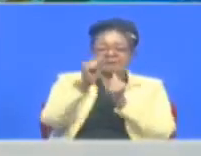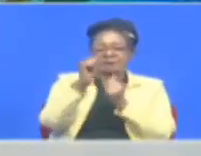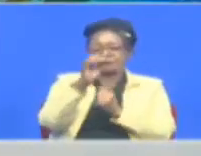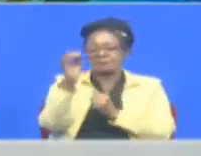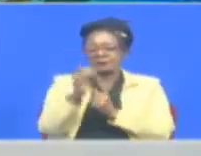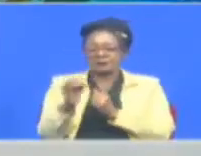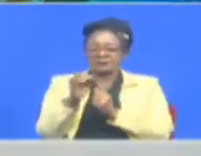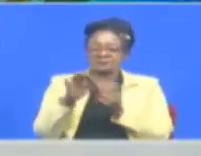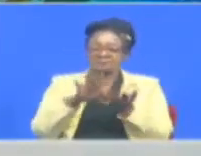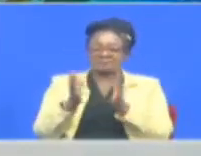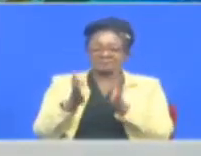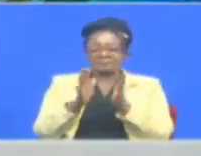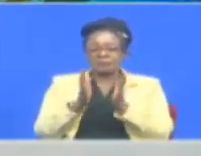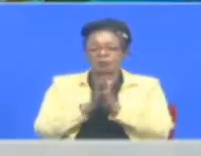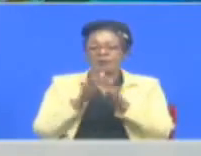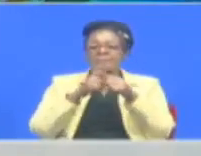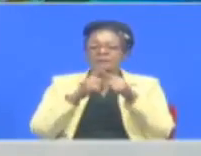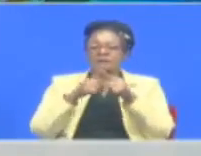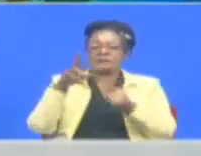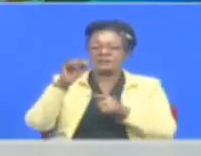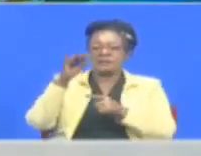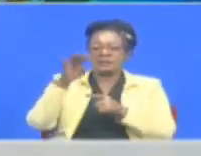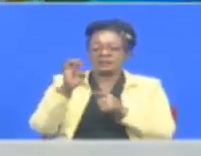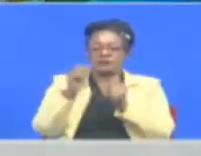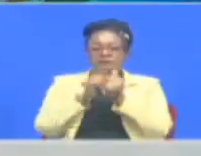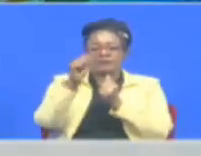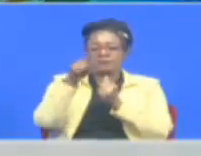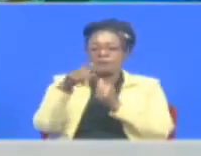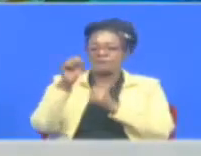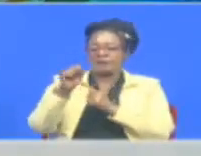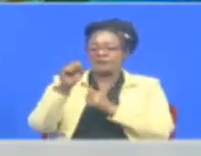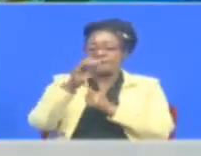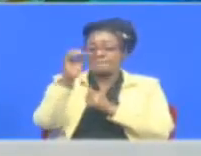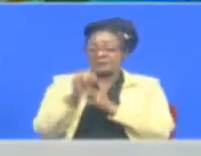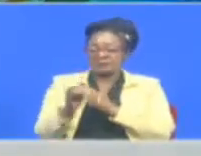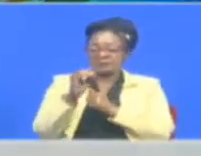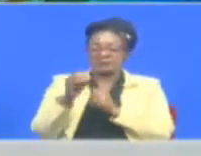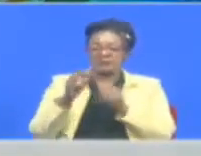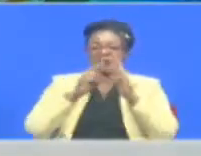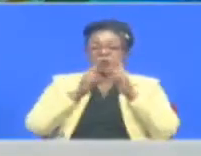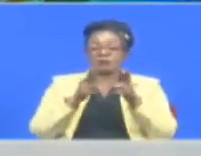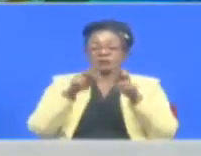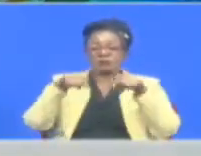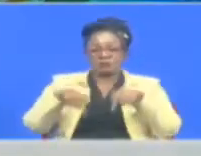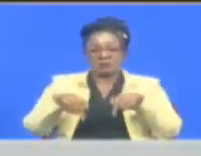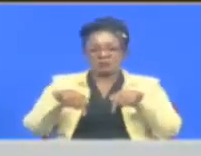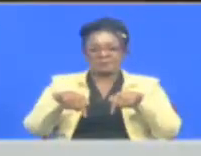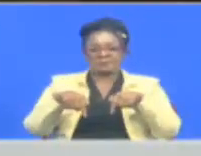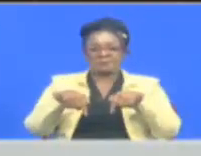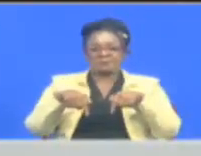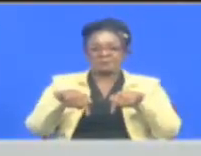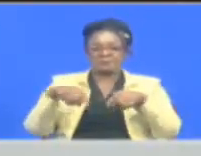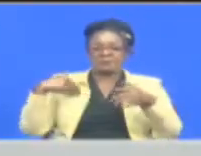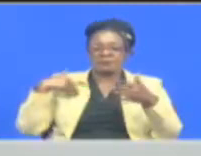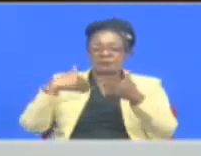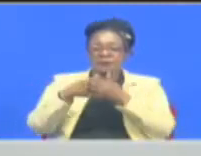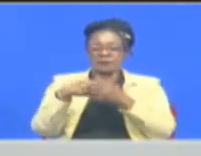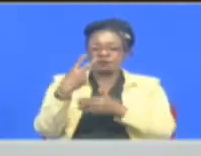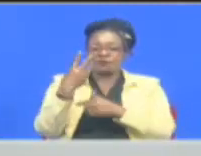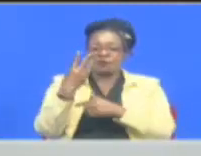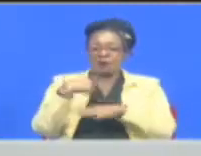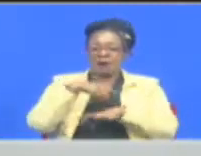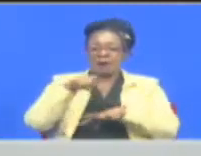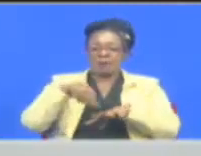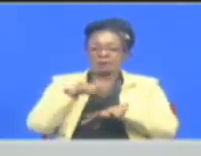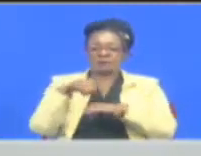mark, with a positivity rate of 15.5% recorded today. In the last 24 hours, as per the Ministry